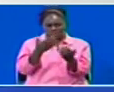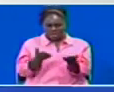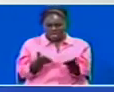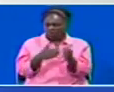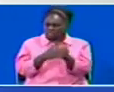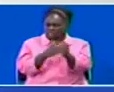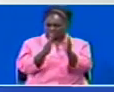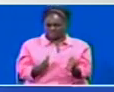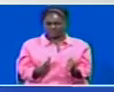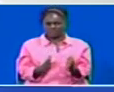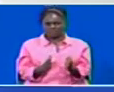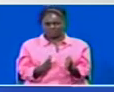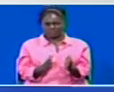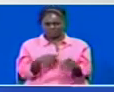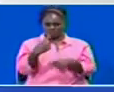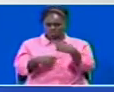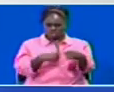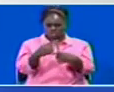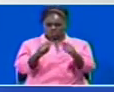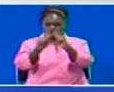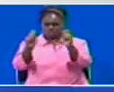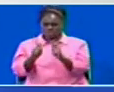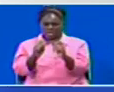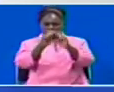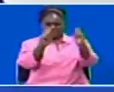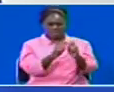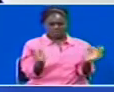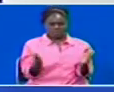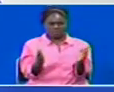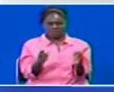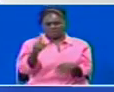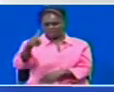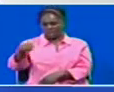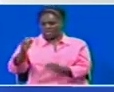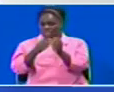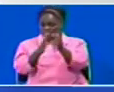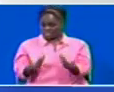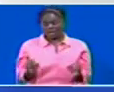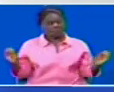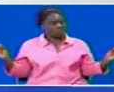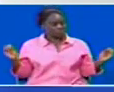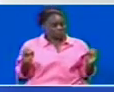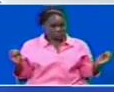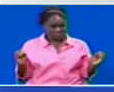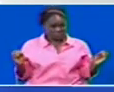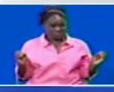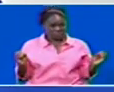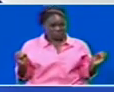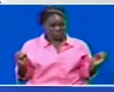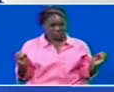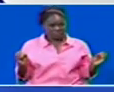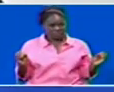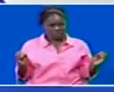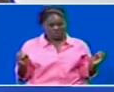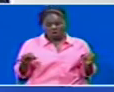of leadership, seeing as they continue with the ethnic mobilization, are not the right leadership to get us to where we need to go. Either that, or